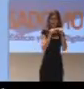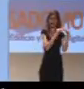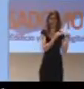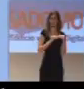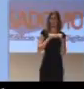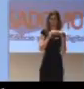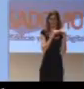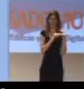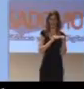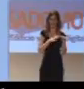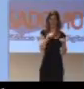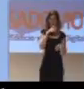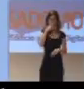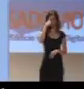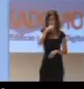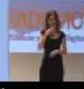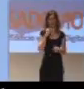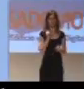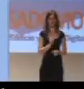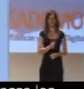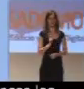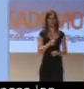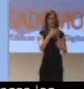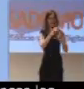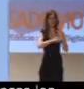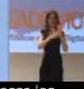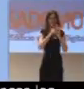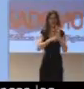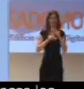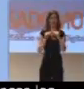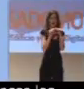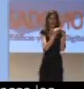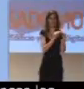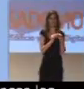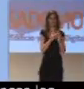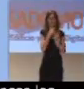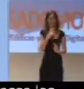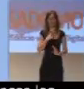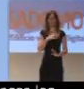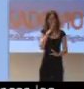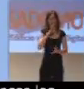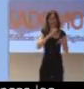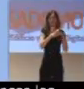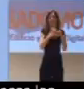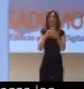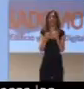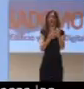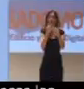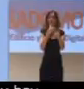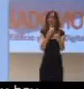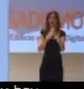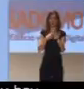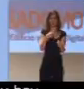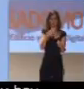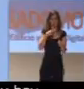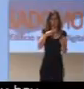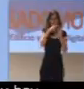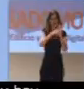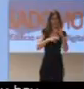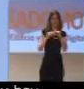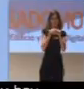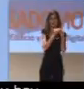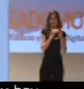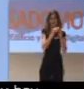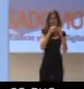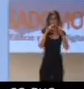methods of access based in different standards. I know that many